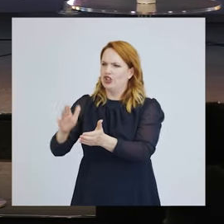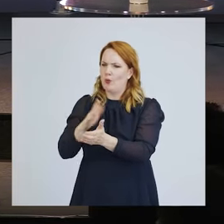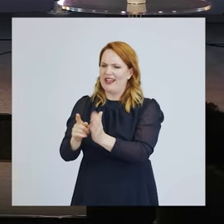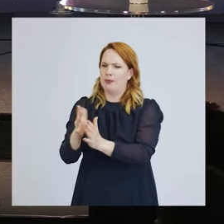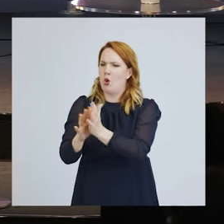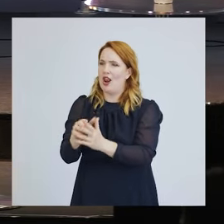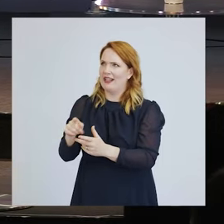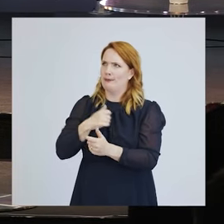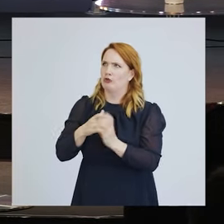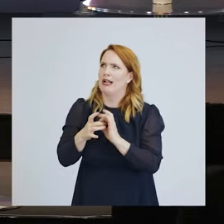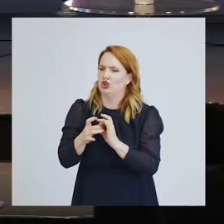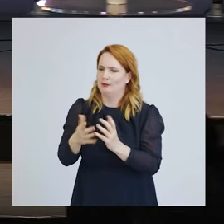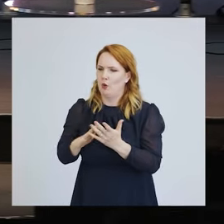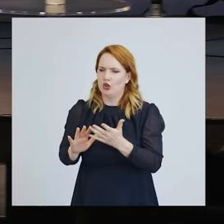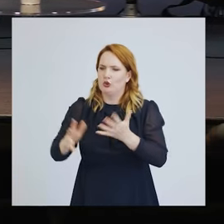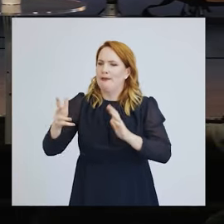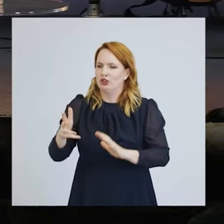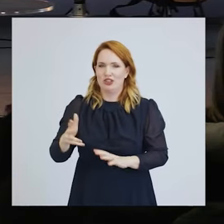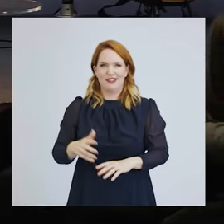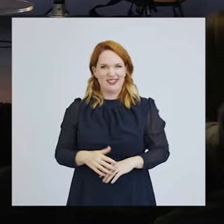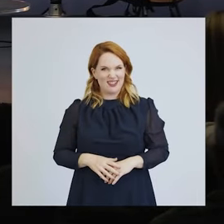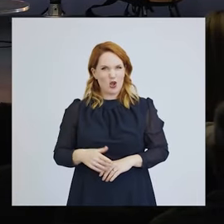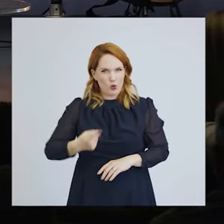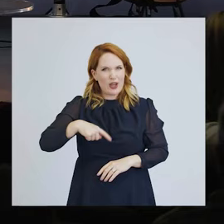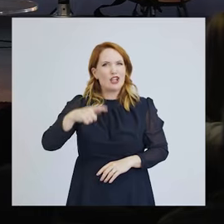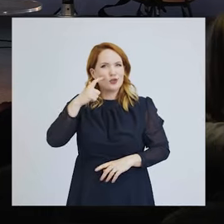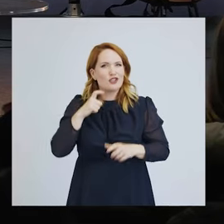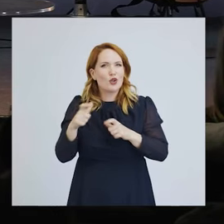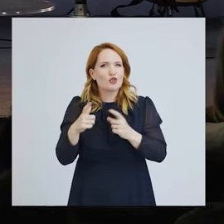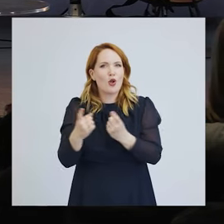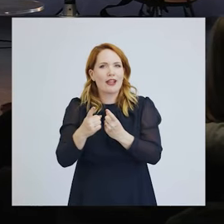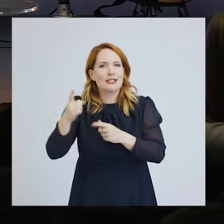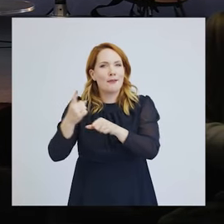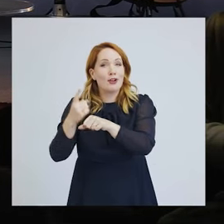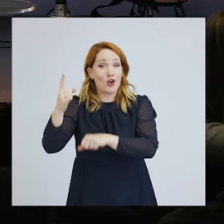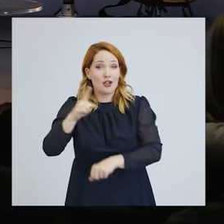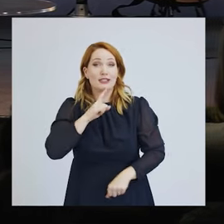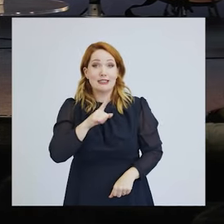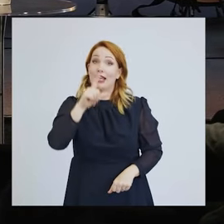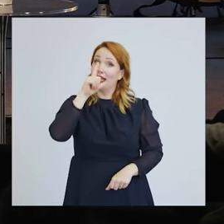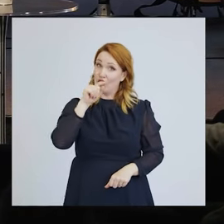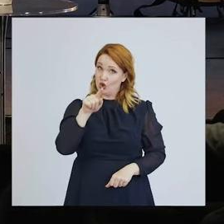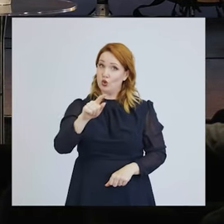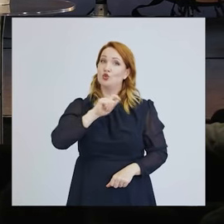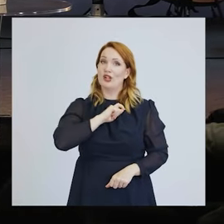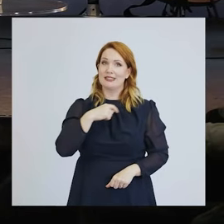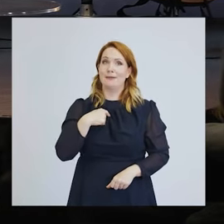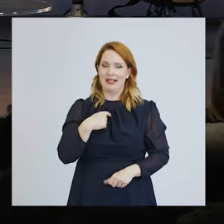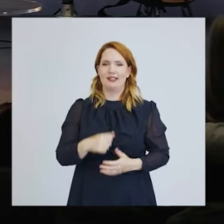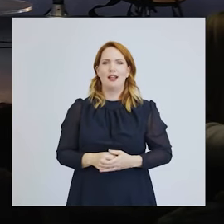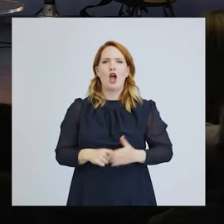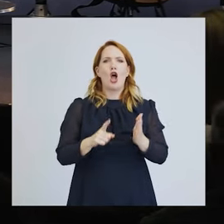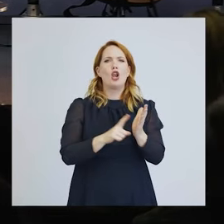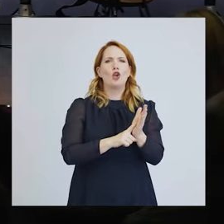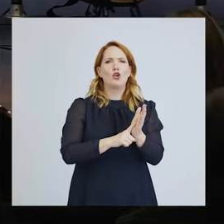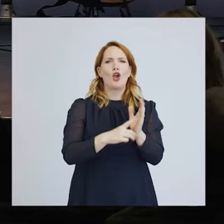the fire's like, oh, better take that off. That's my relationship. And then we try and take things into our own hands. But God is